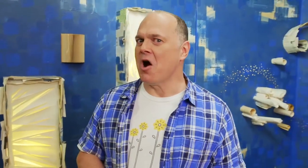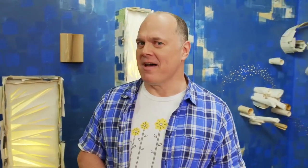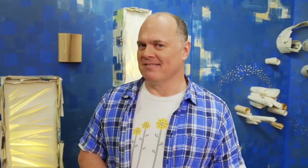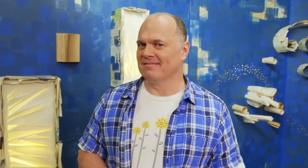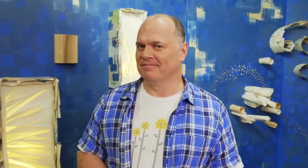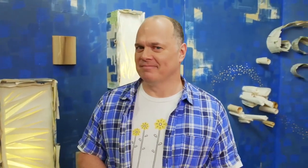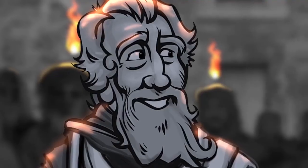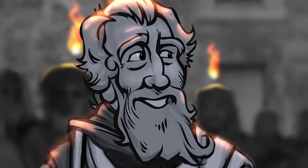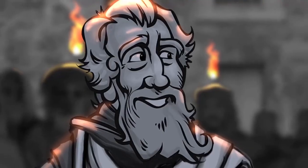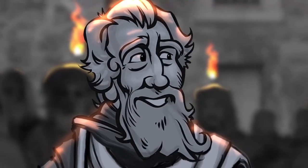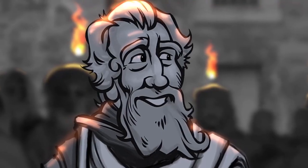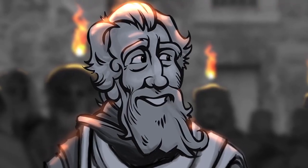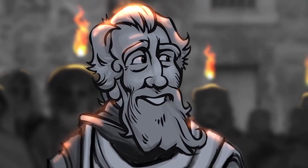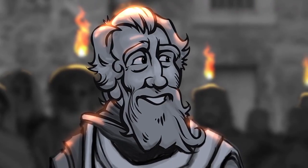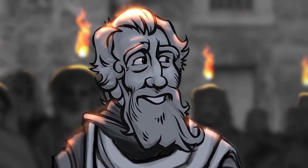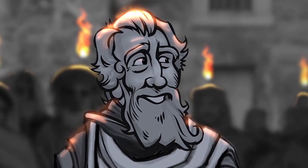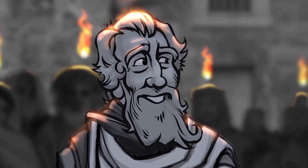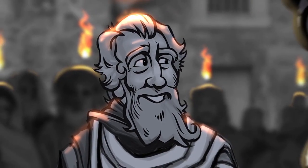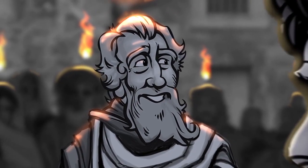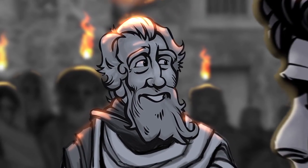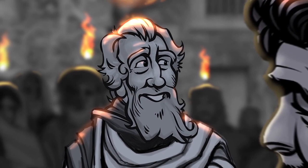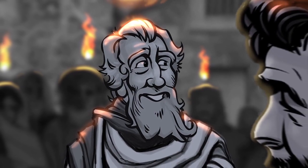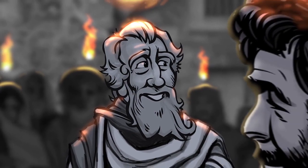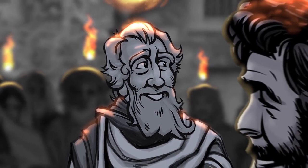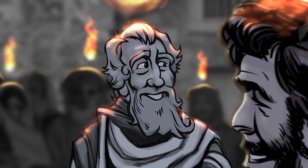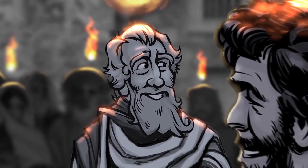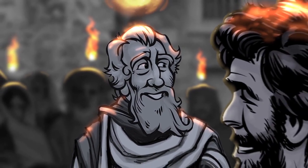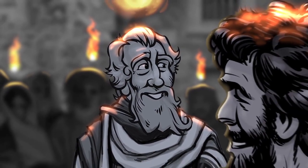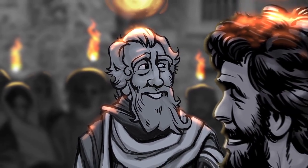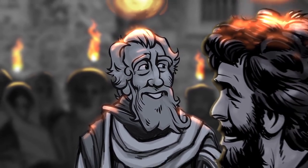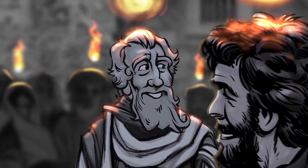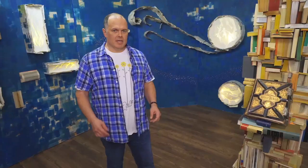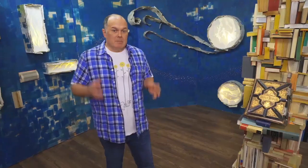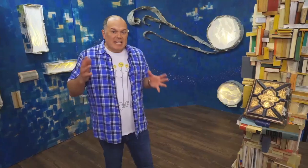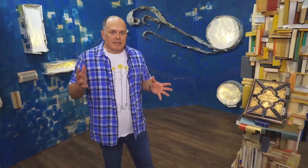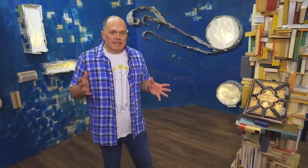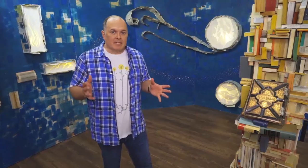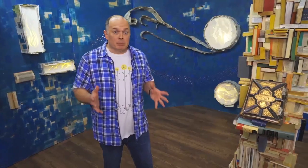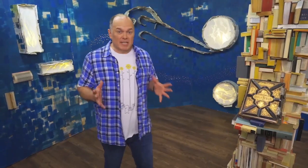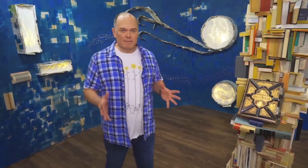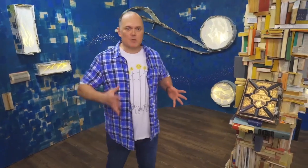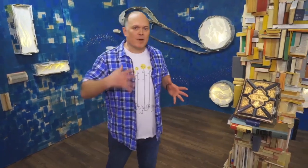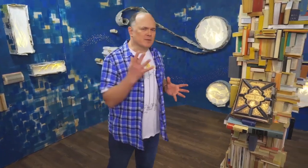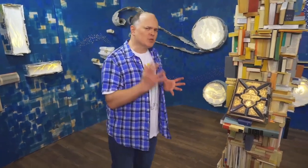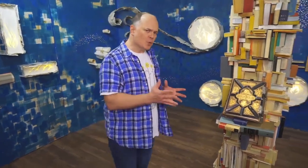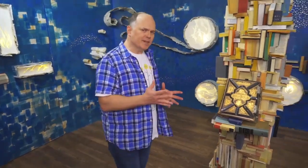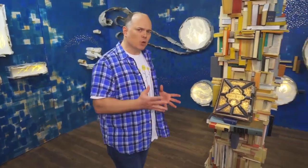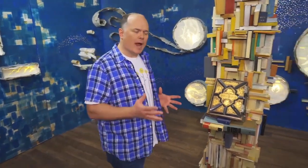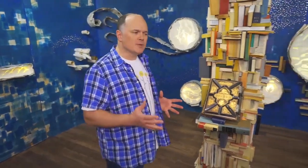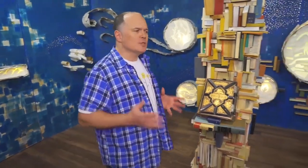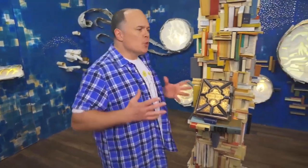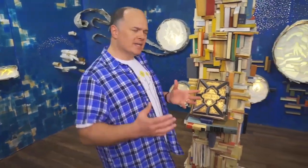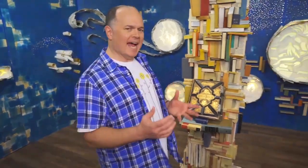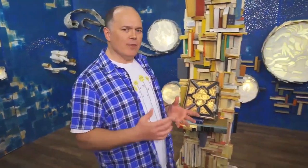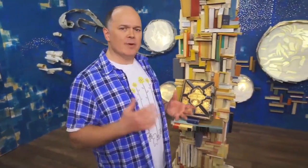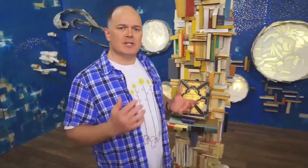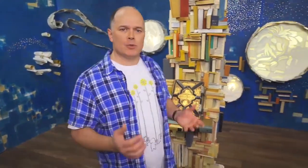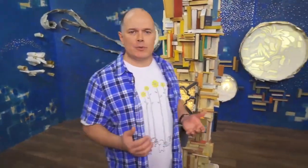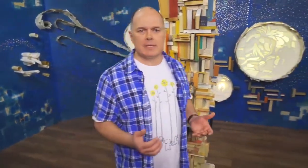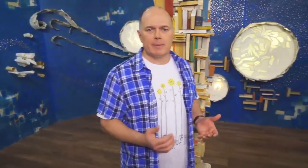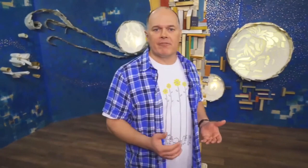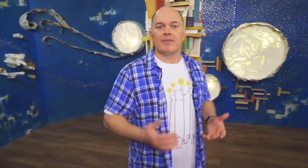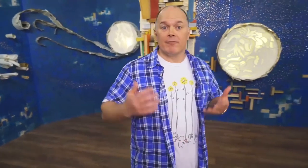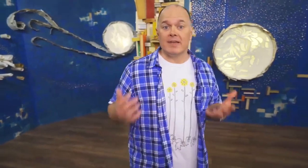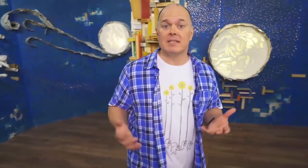was going on. God has given us the power to speak other languages. Immediately, the believers went out to join the crowds who had gathered